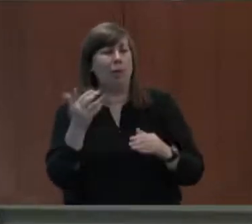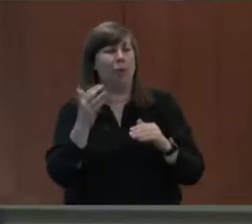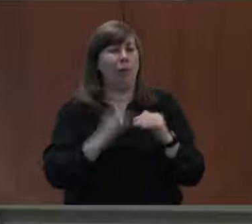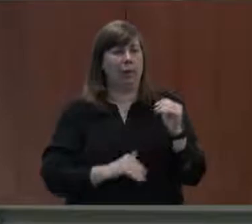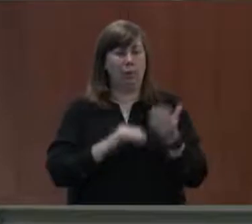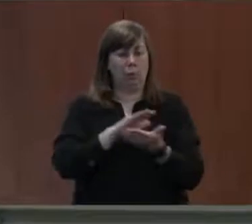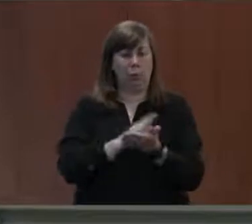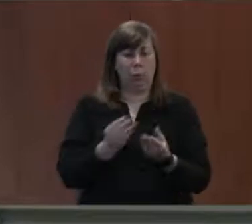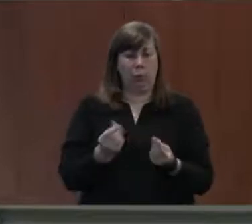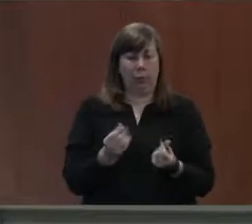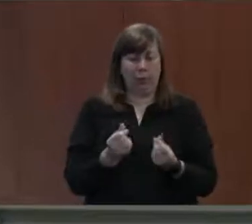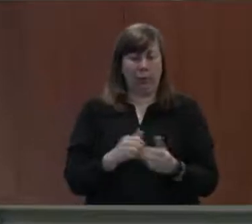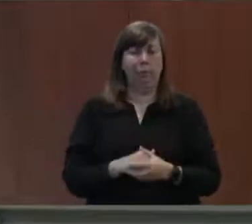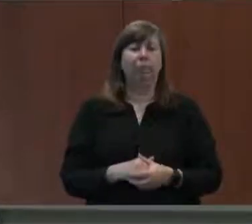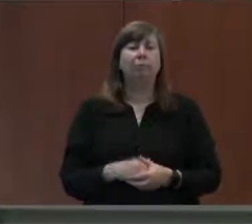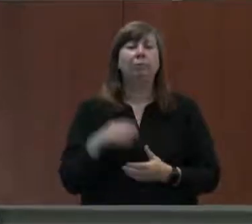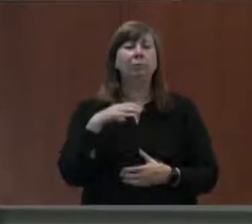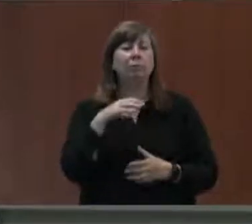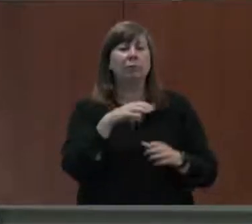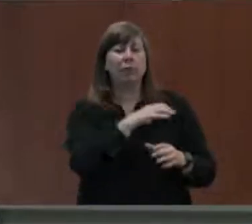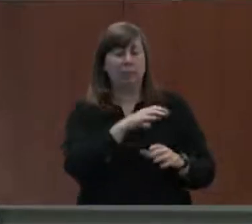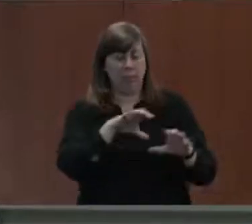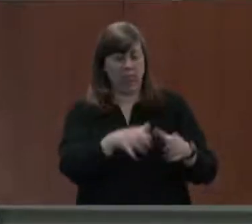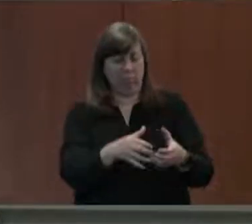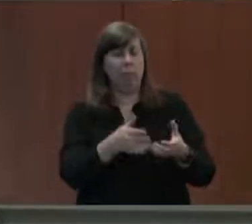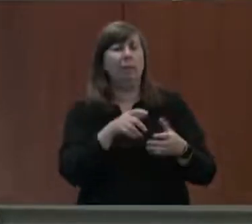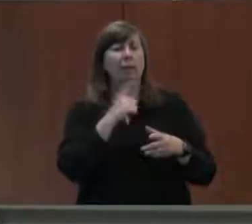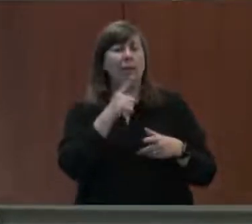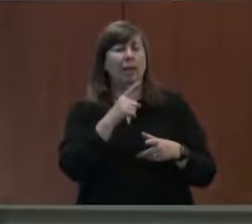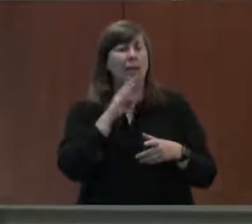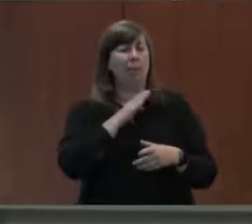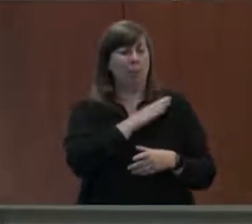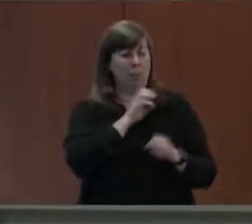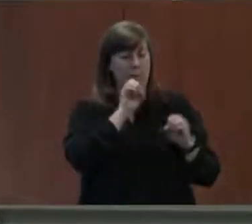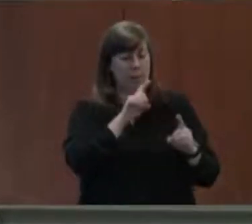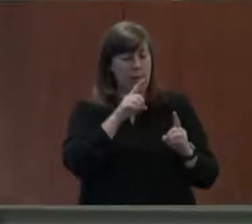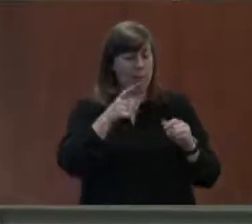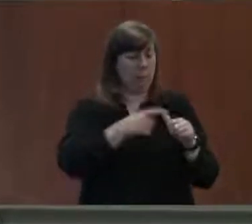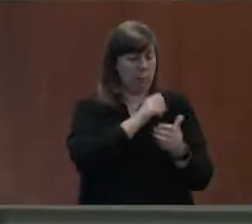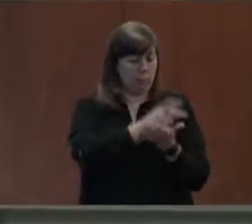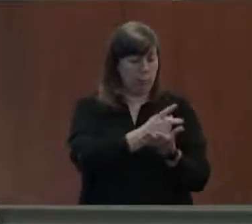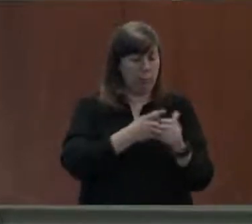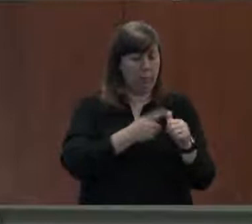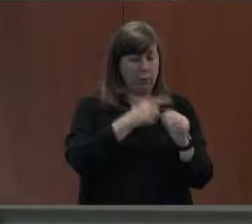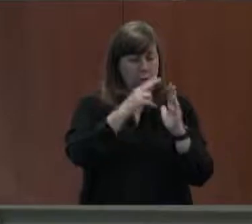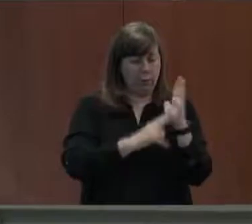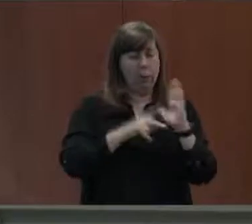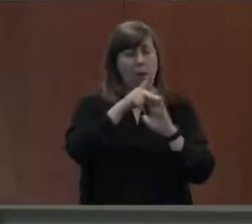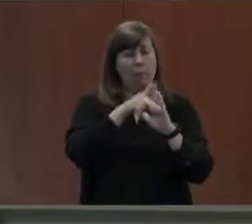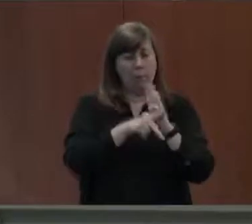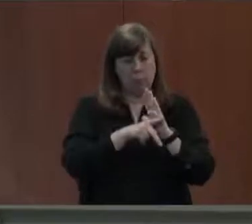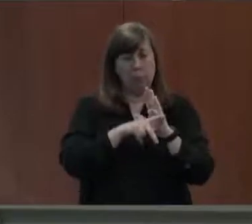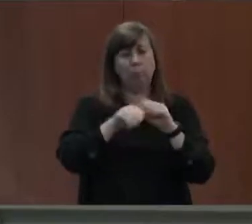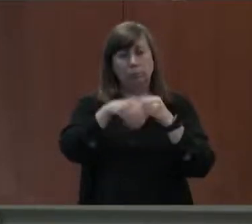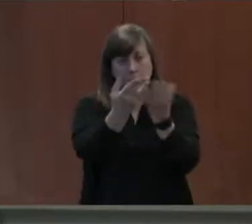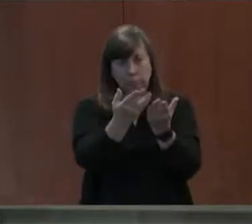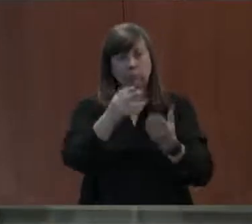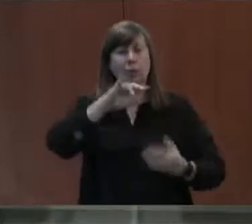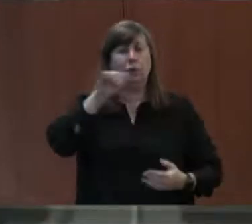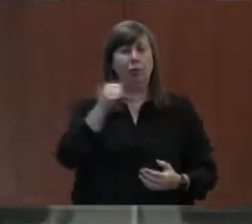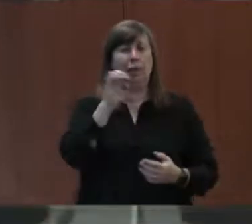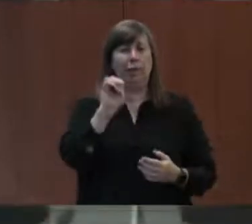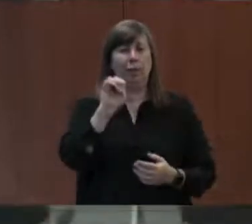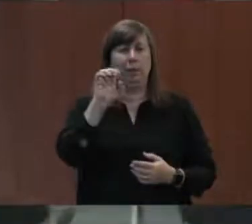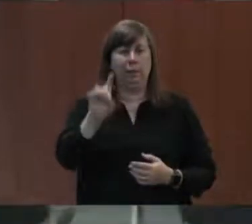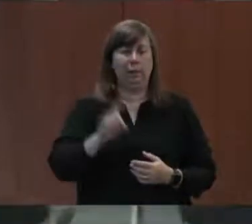than school property. The committee is recommending the Board of Education approve the first reading of proposed policy JED.